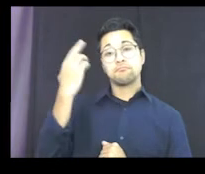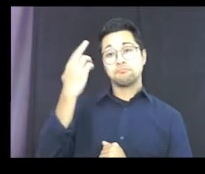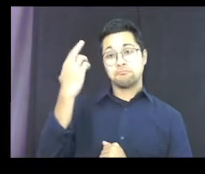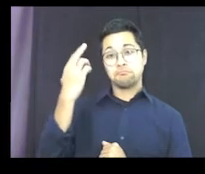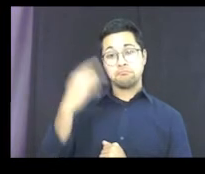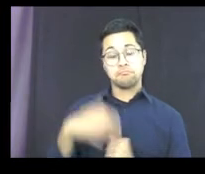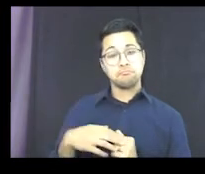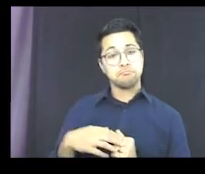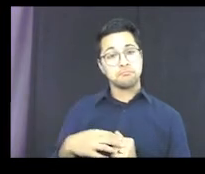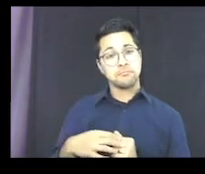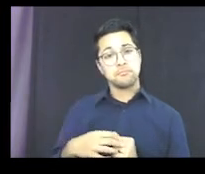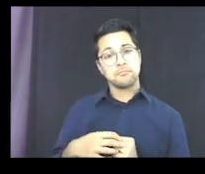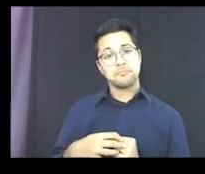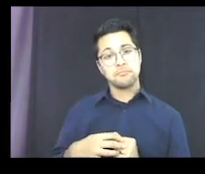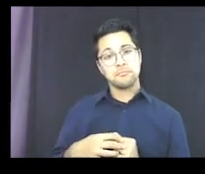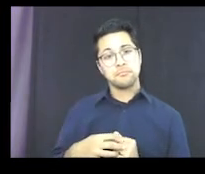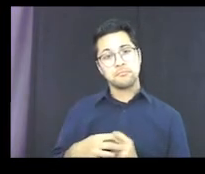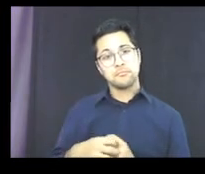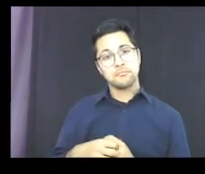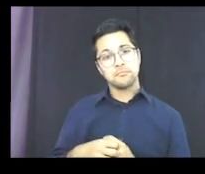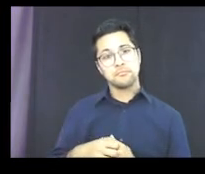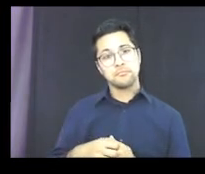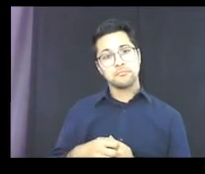because it